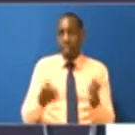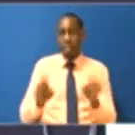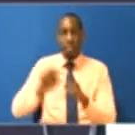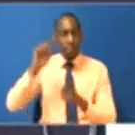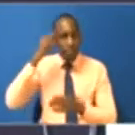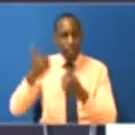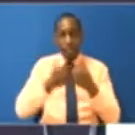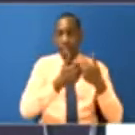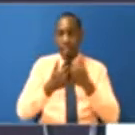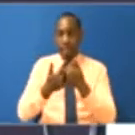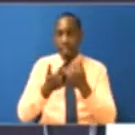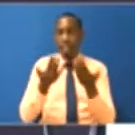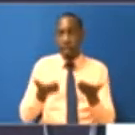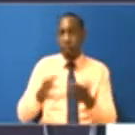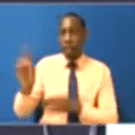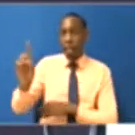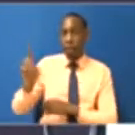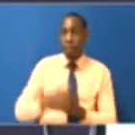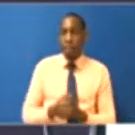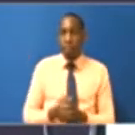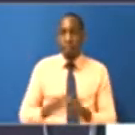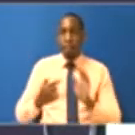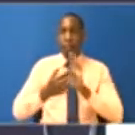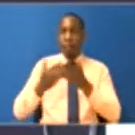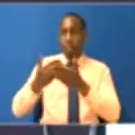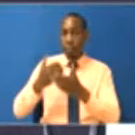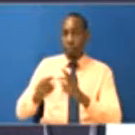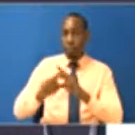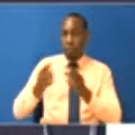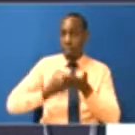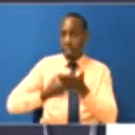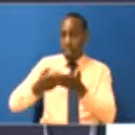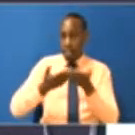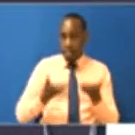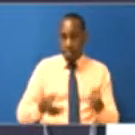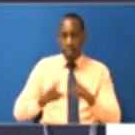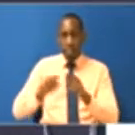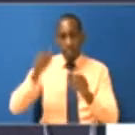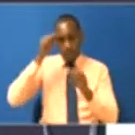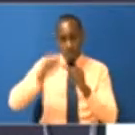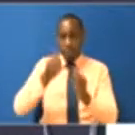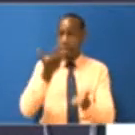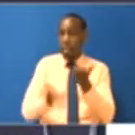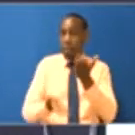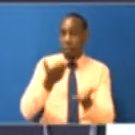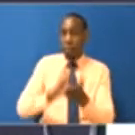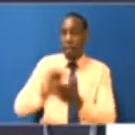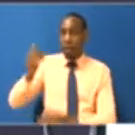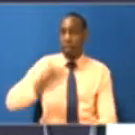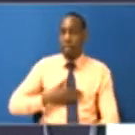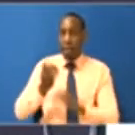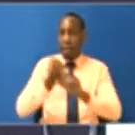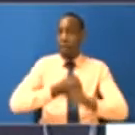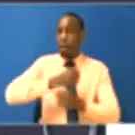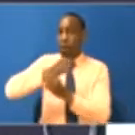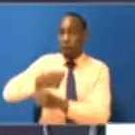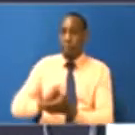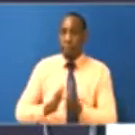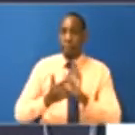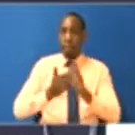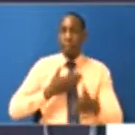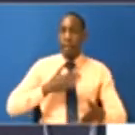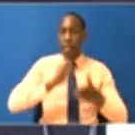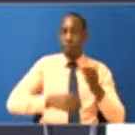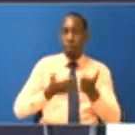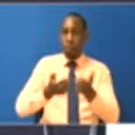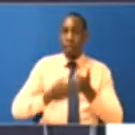i think that's the challenge that we're having in terms of nairobi as i said when we were starting this conversation and remember comparing with my county homa bay i was making the point that